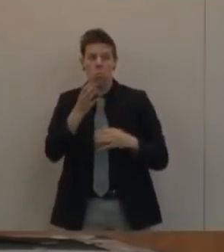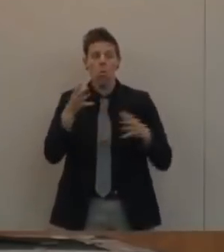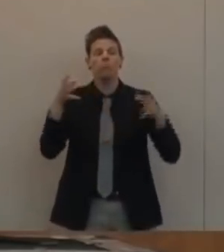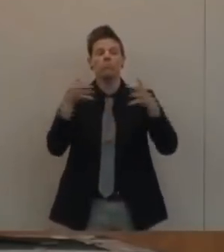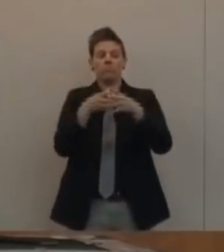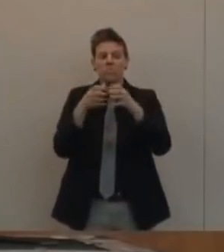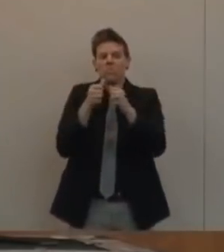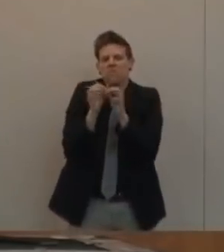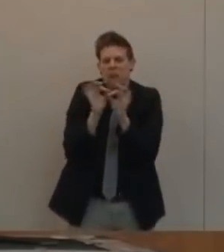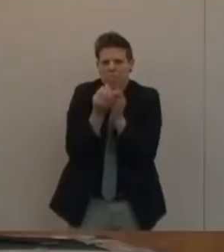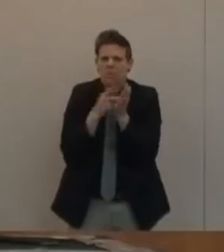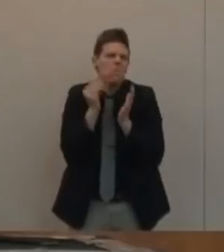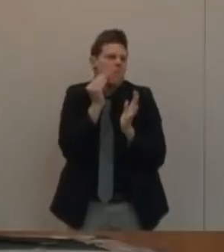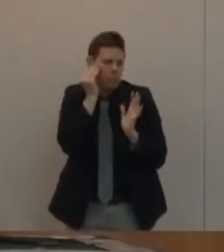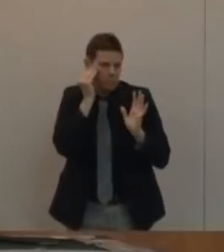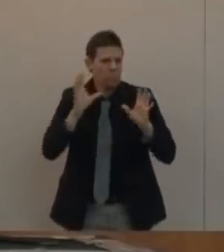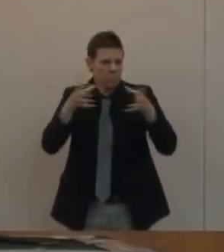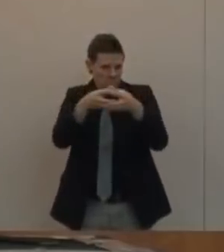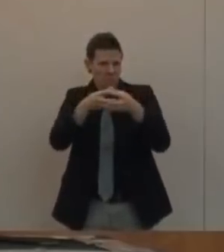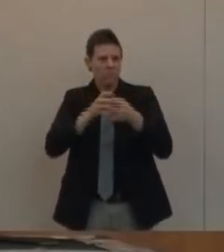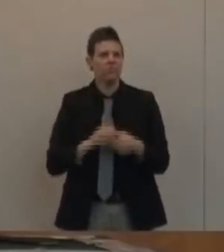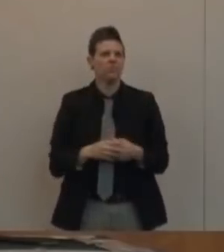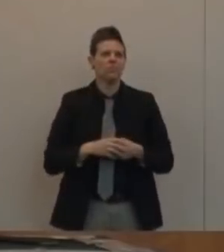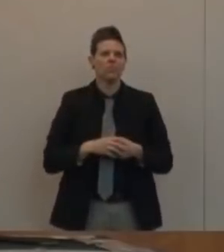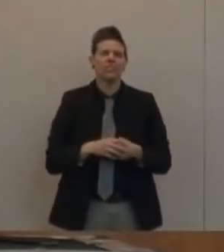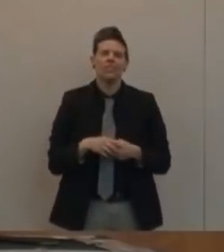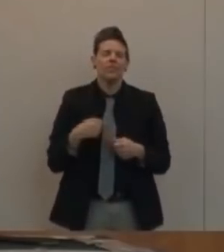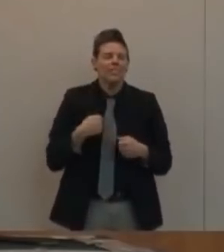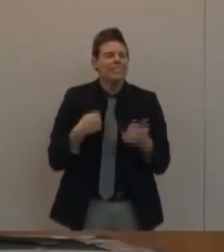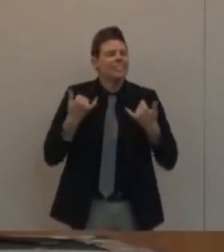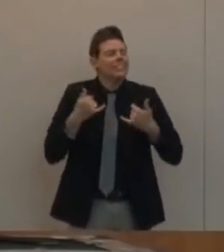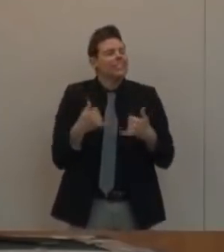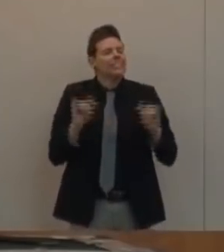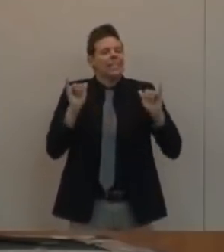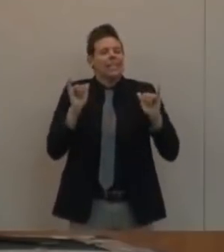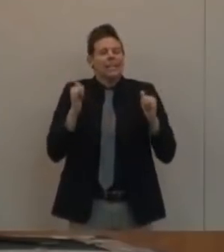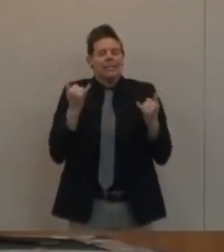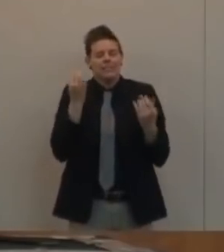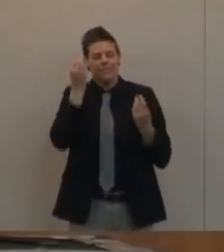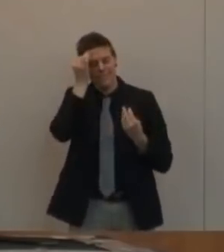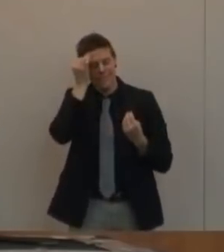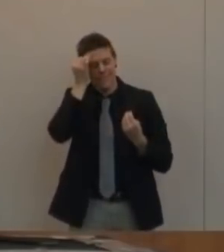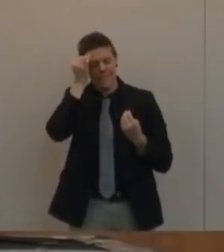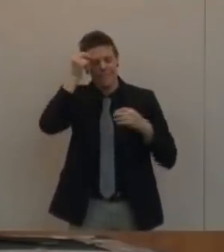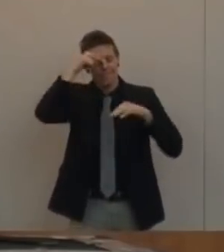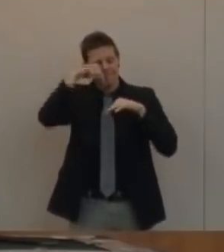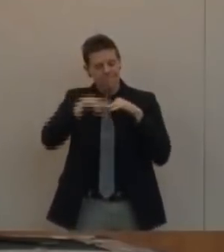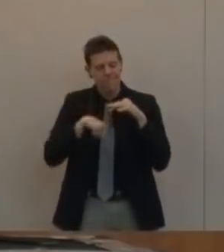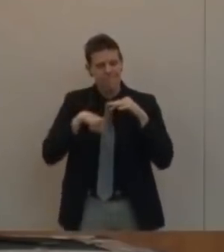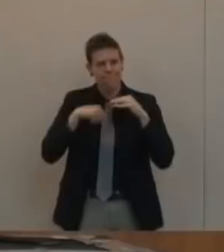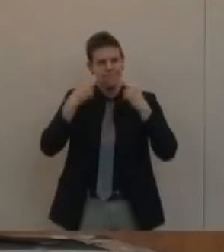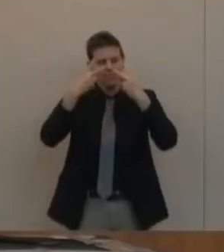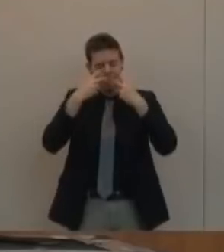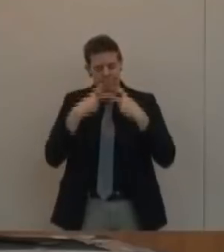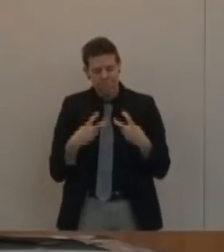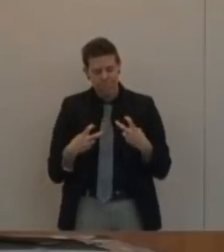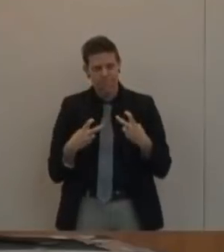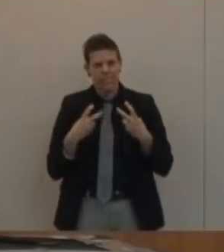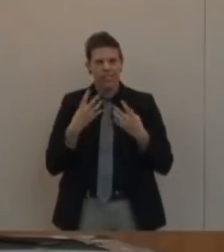homes, we are still reflecting hope and love